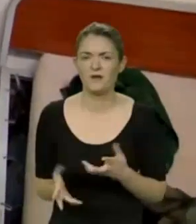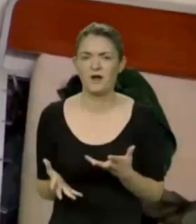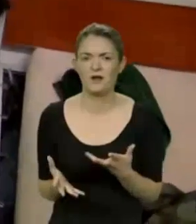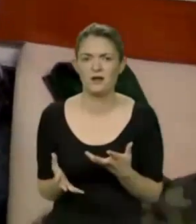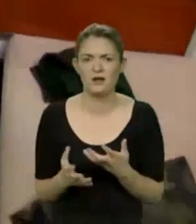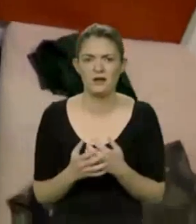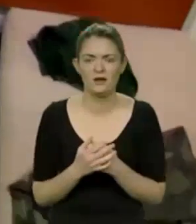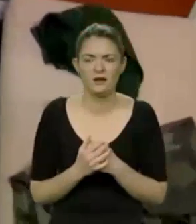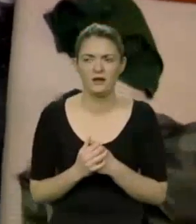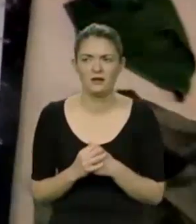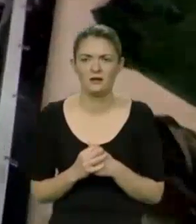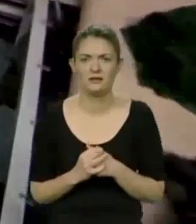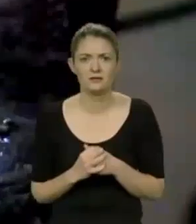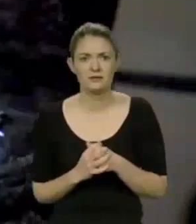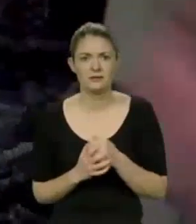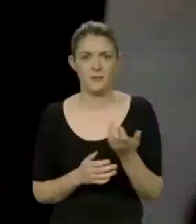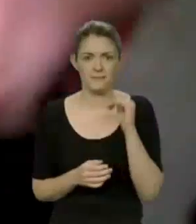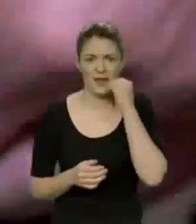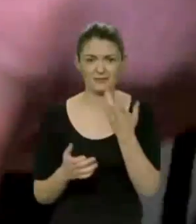my god, it's a puddle. It's actually a puddle.